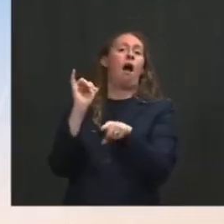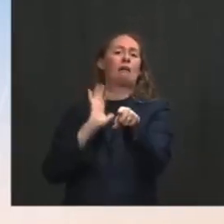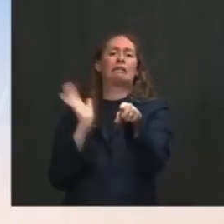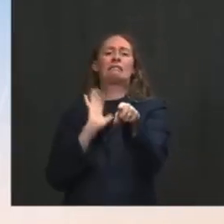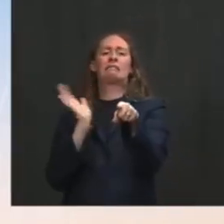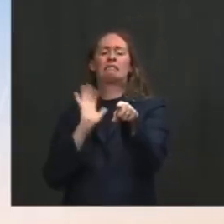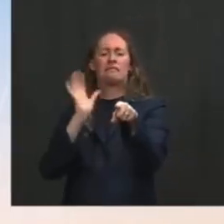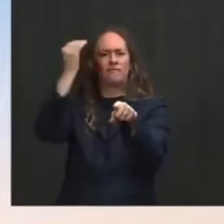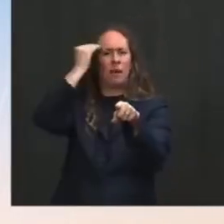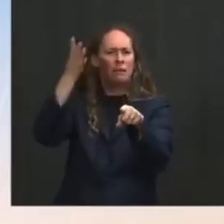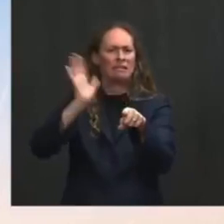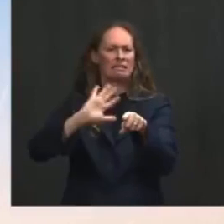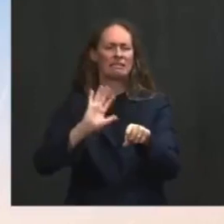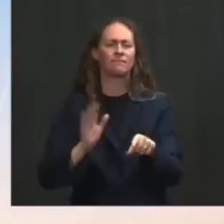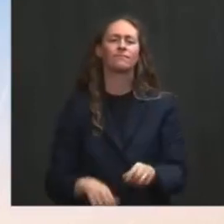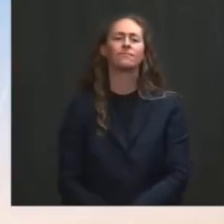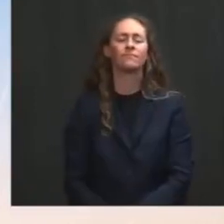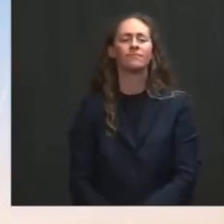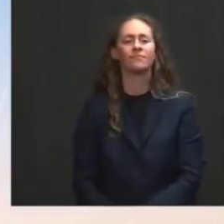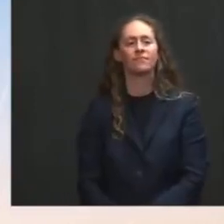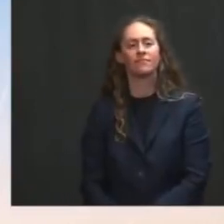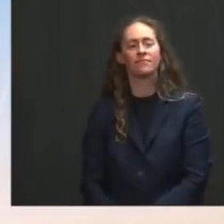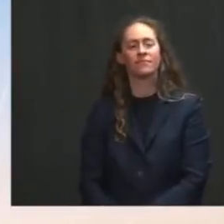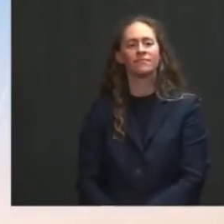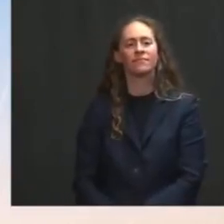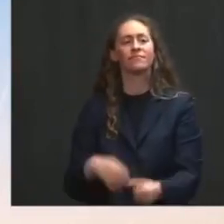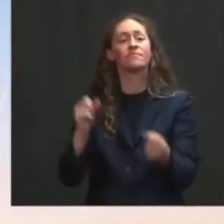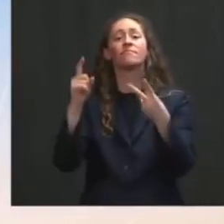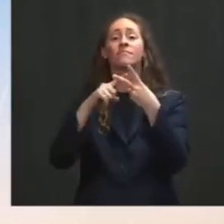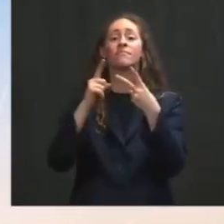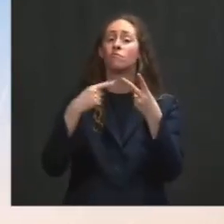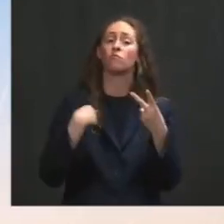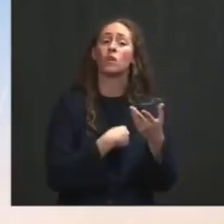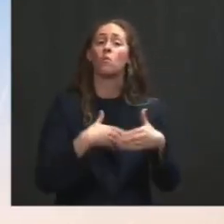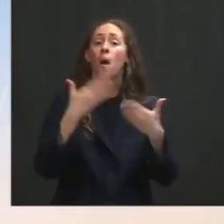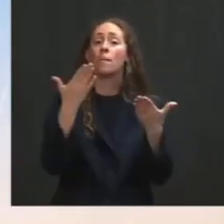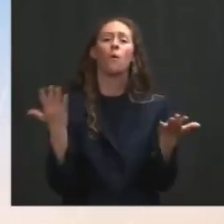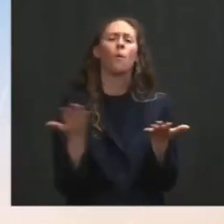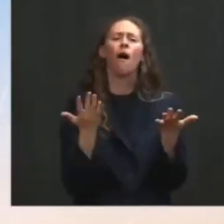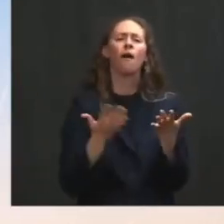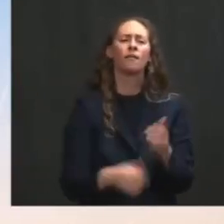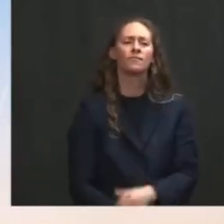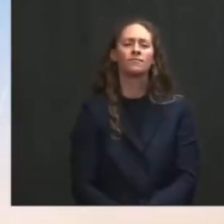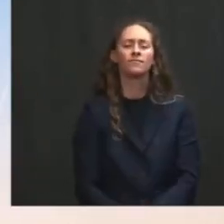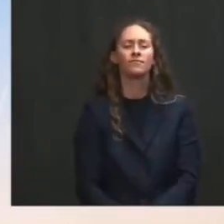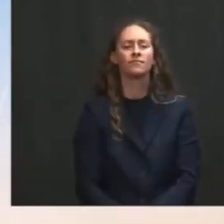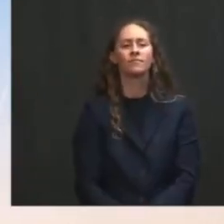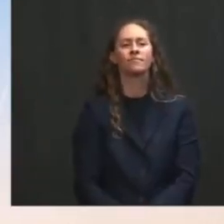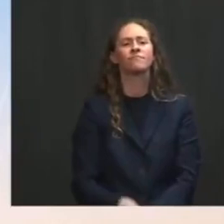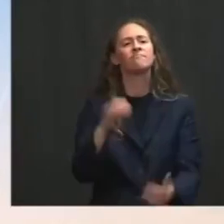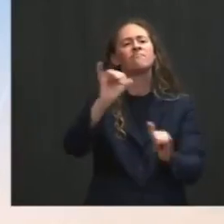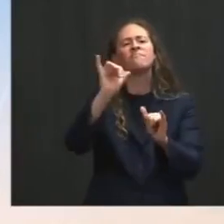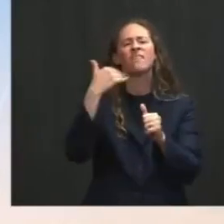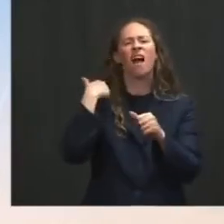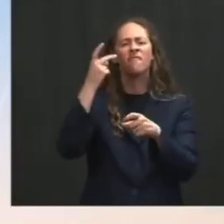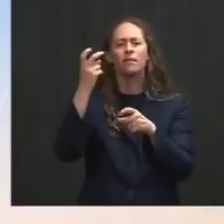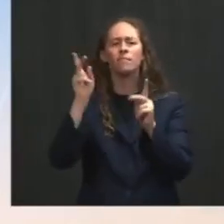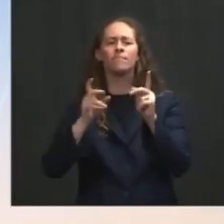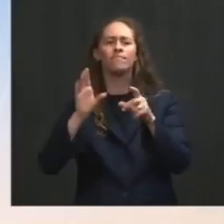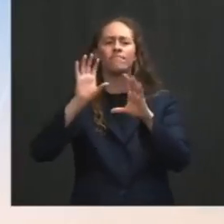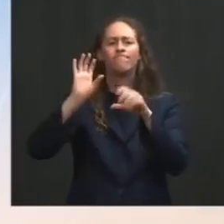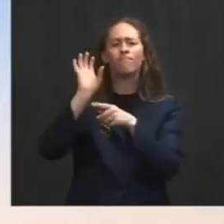and inaccurate. Second, that we have recommended, proposed that they create a robust enforcement strategy that bridges their properties and